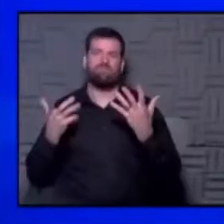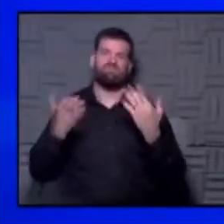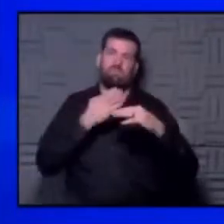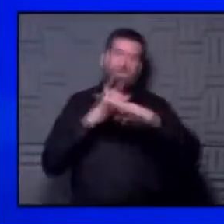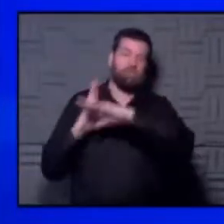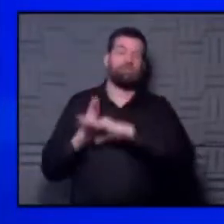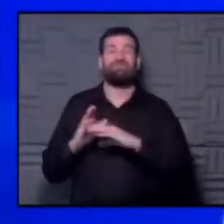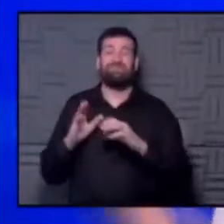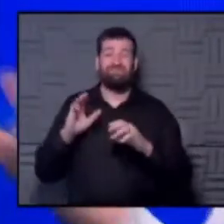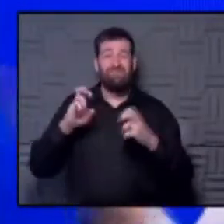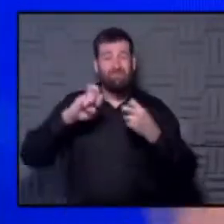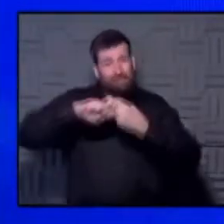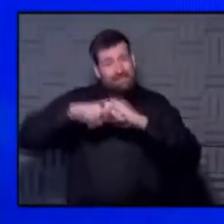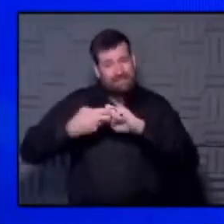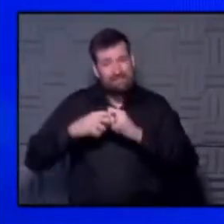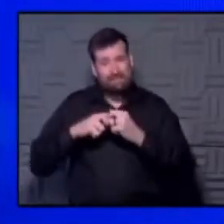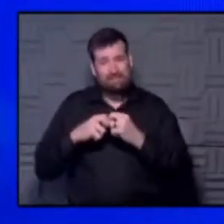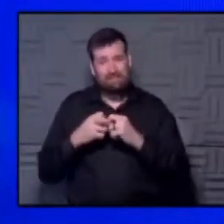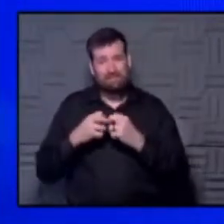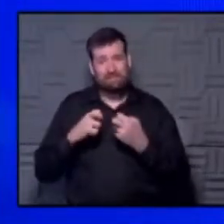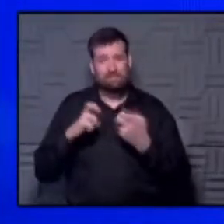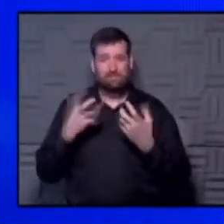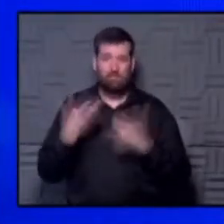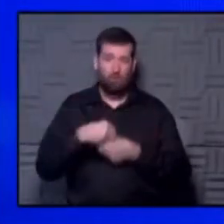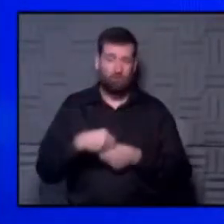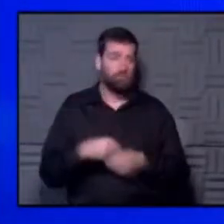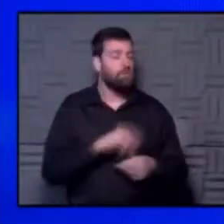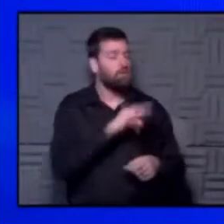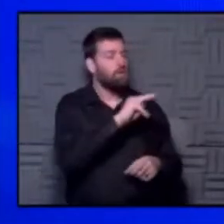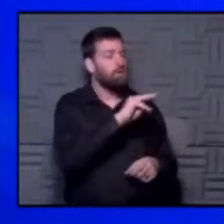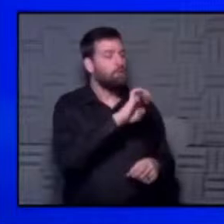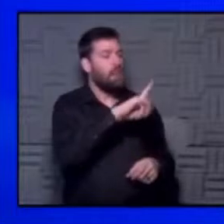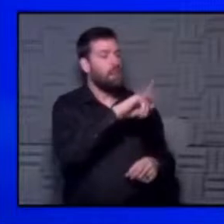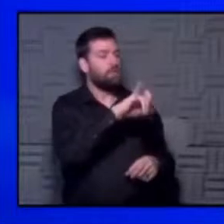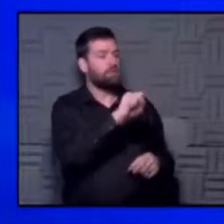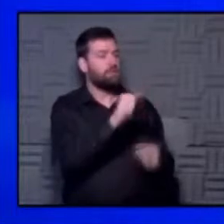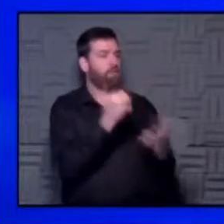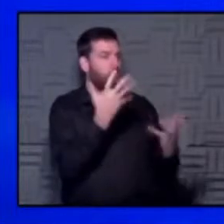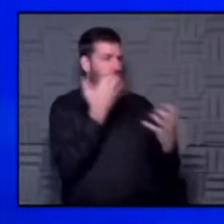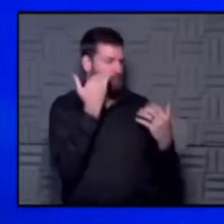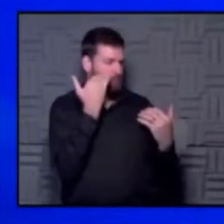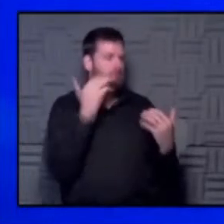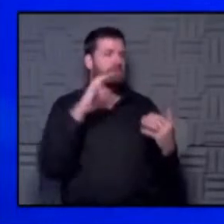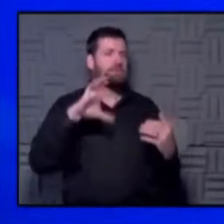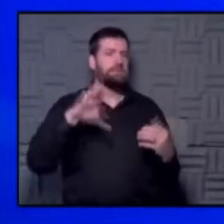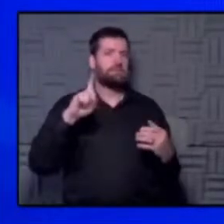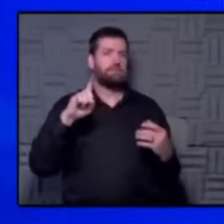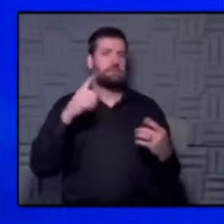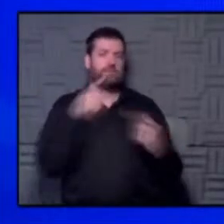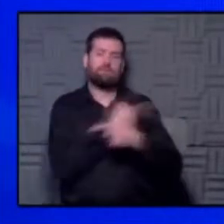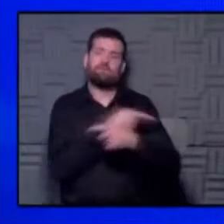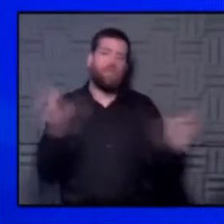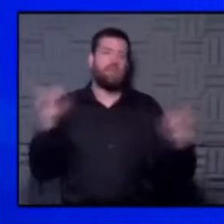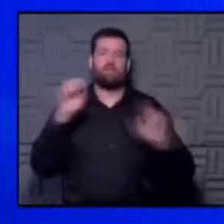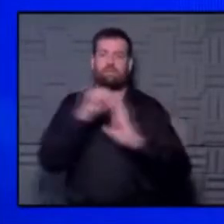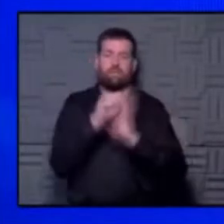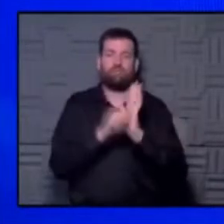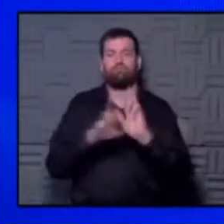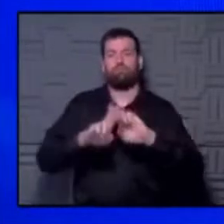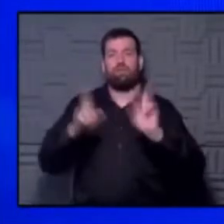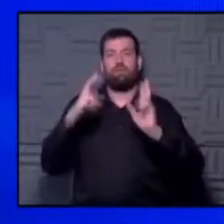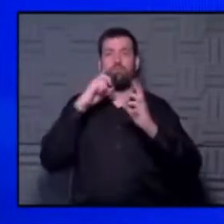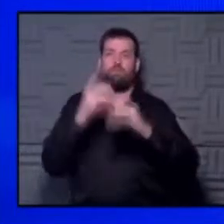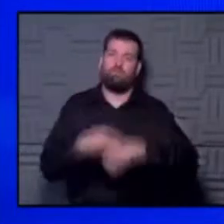lot of physics involved. Yeah. We just got to have more information. Melissa wants to know what you think about the CDC telling states to be ready for distribution